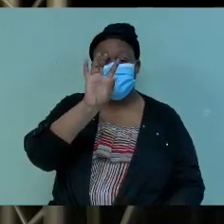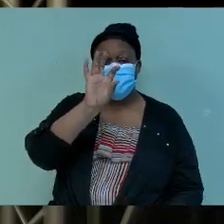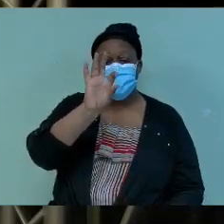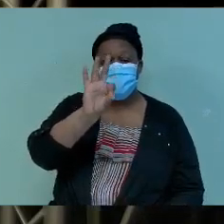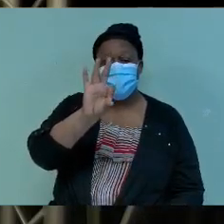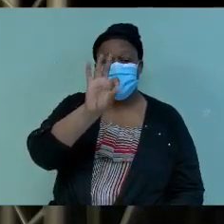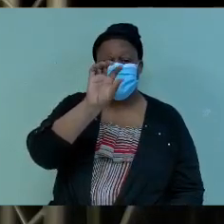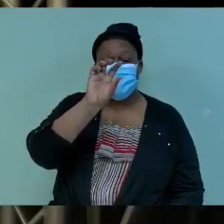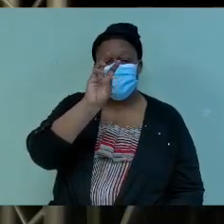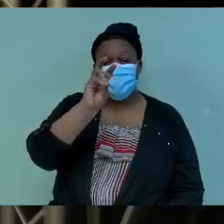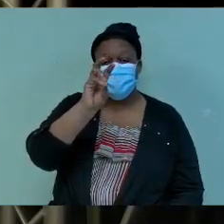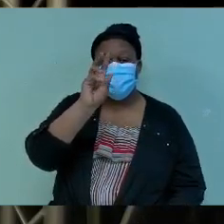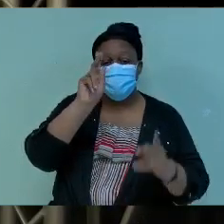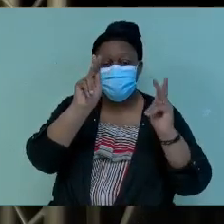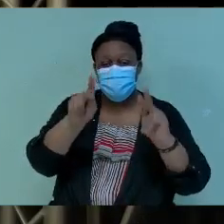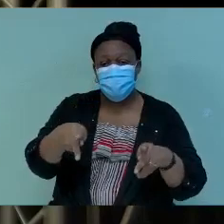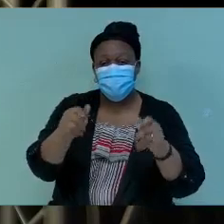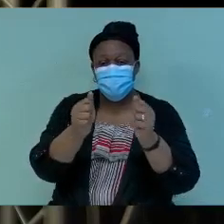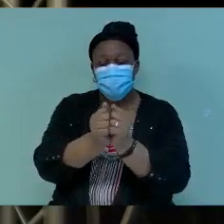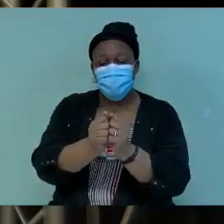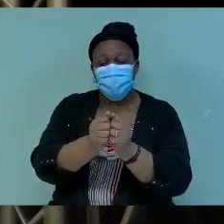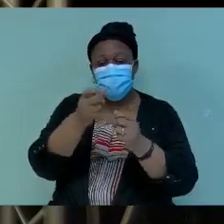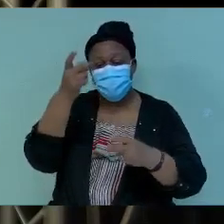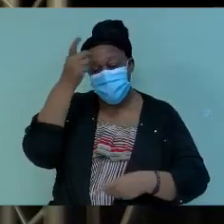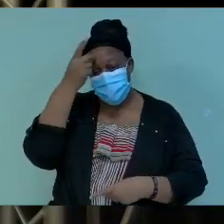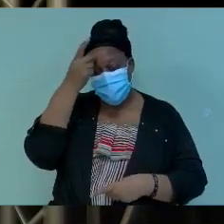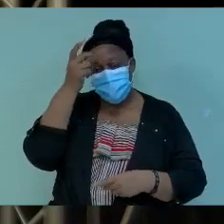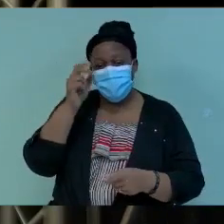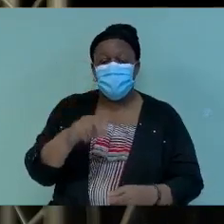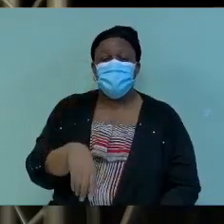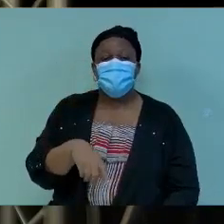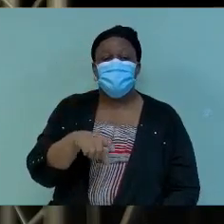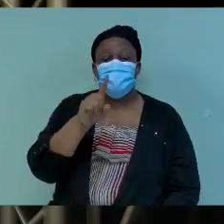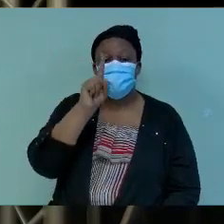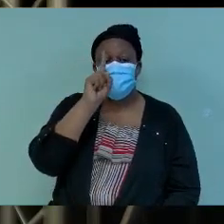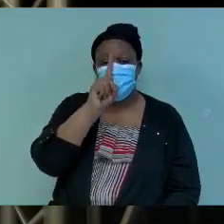2,804,796 confirmed cases of COVID-19, with